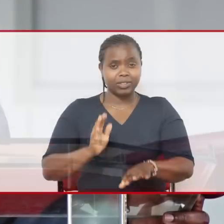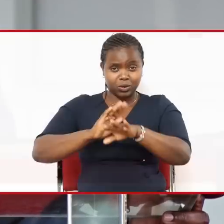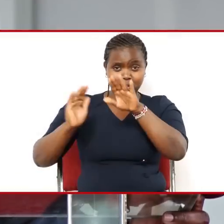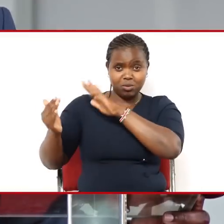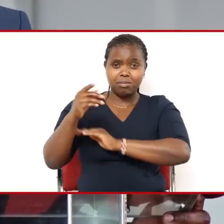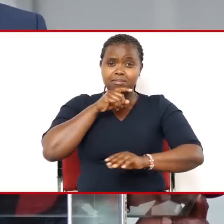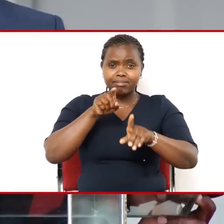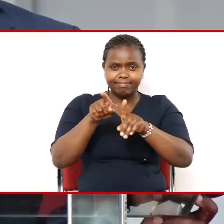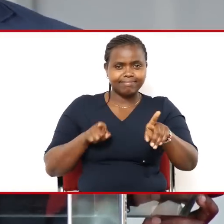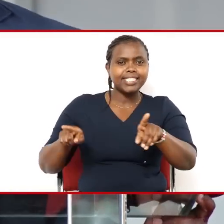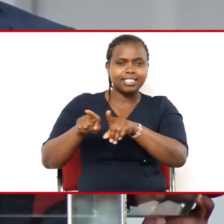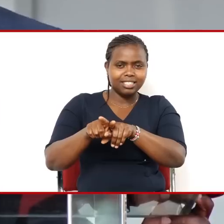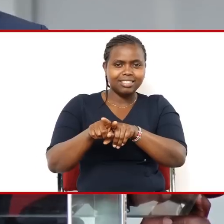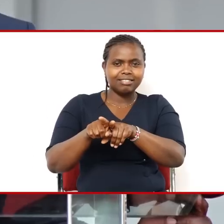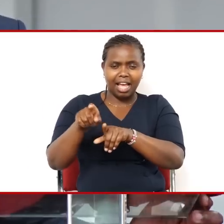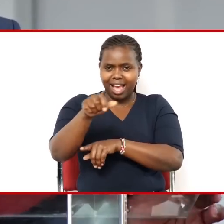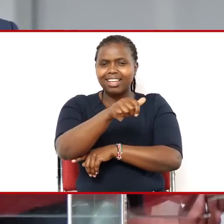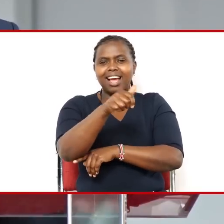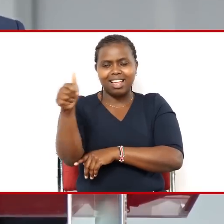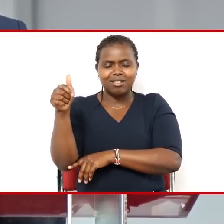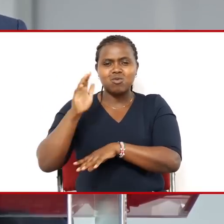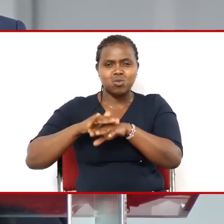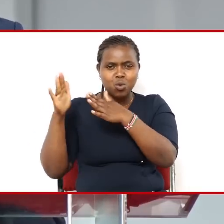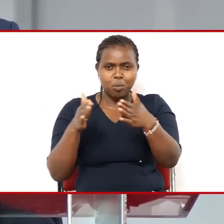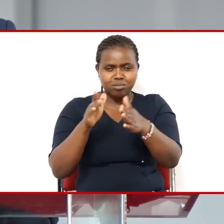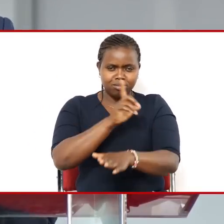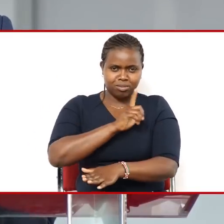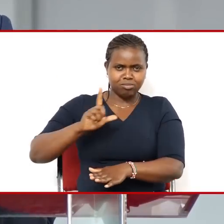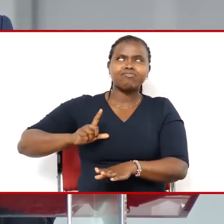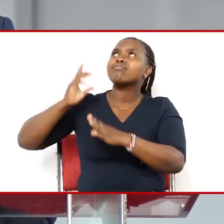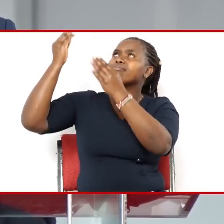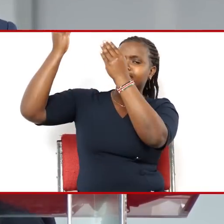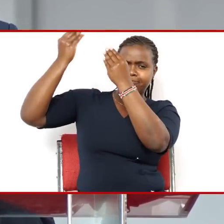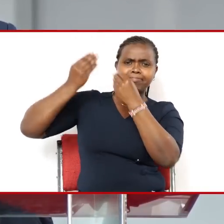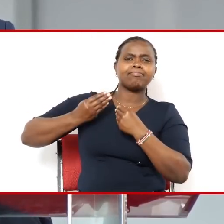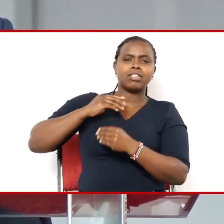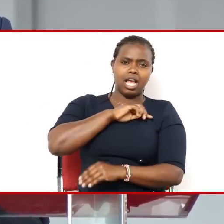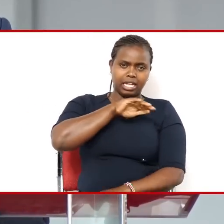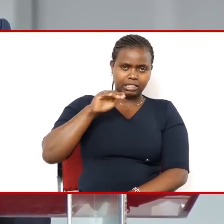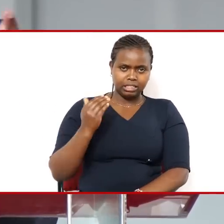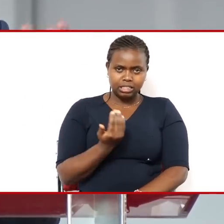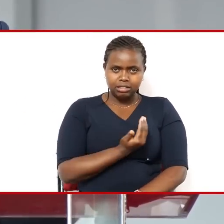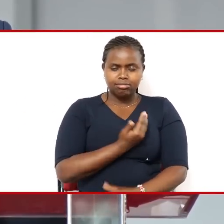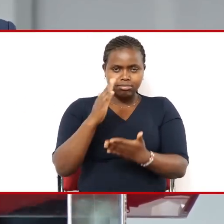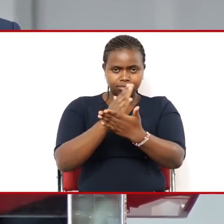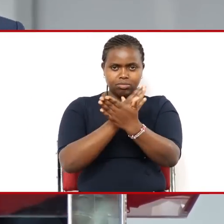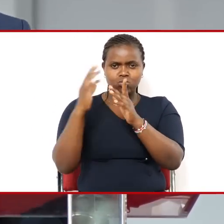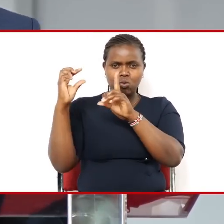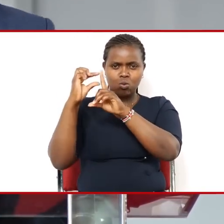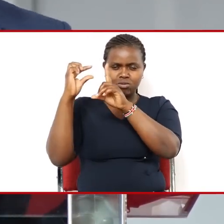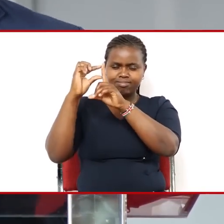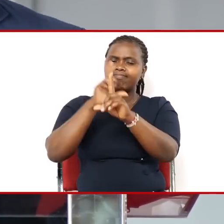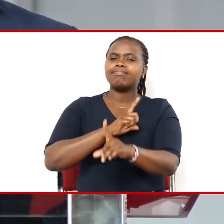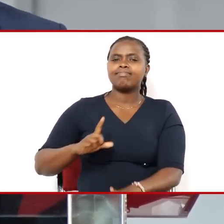Good morning, brothers and sisters. It is another good moment that the Lord has given unto us to share the word of the